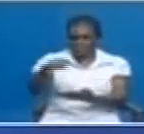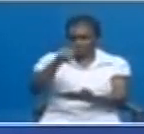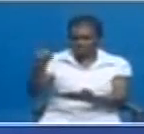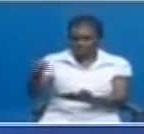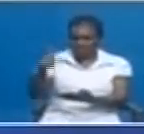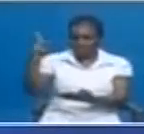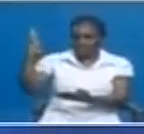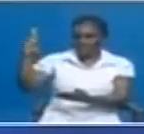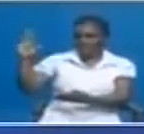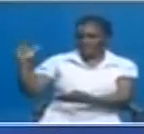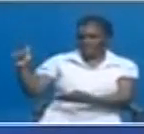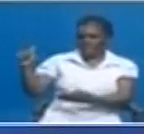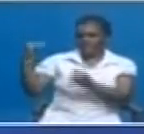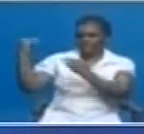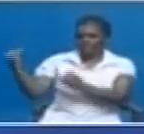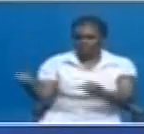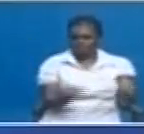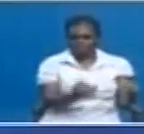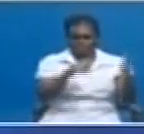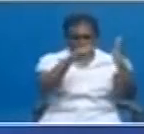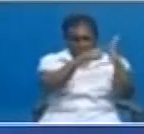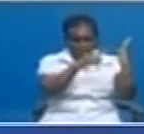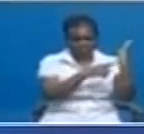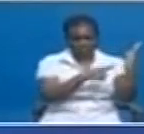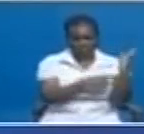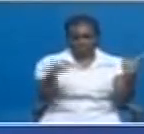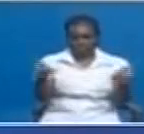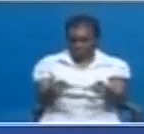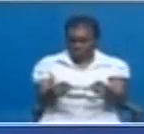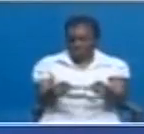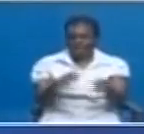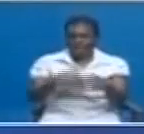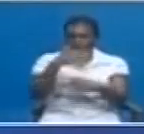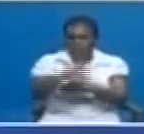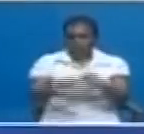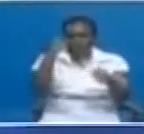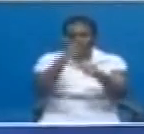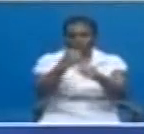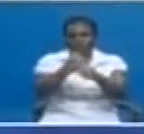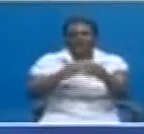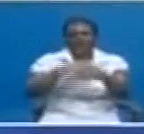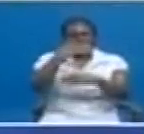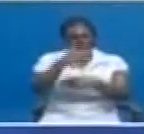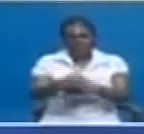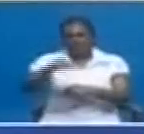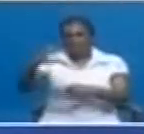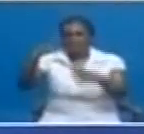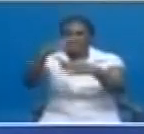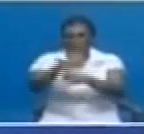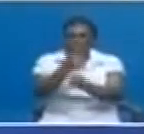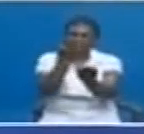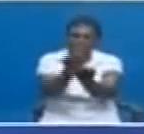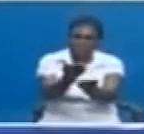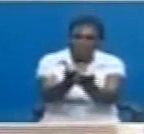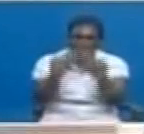for arbitrarily introducing requirements for the licensing at the start of the year, long after some companies had made the